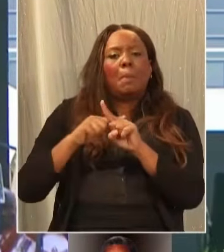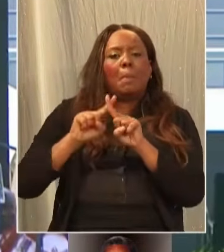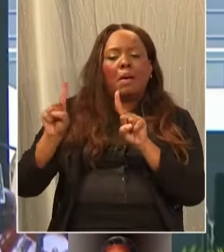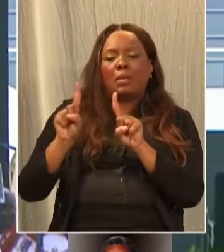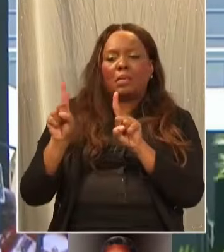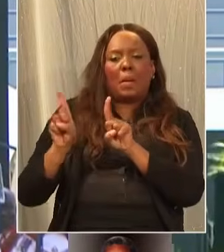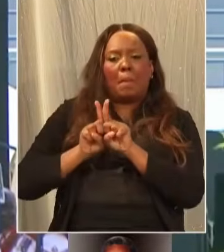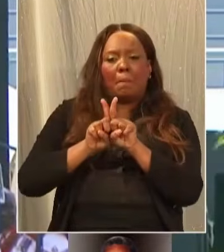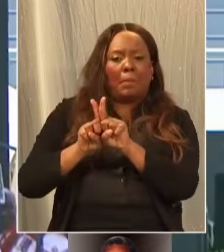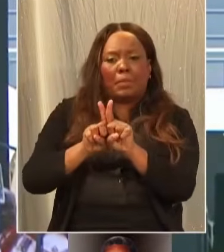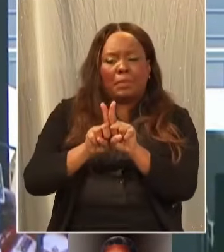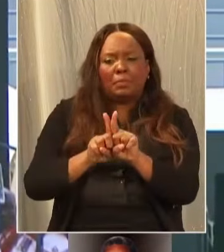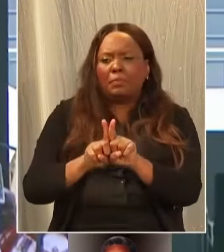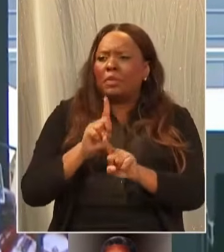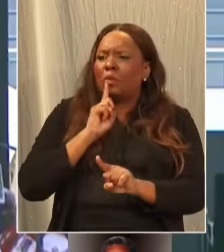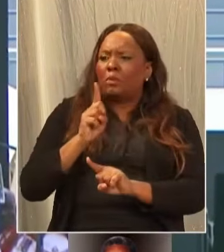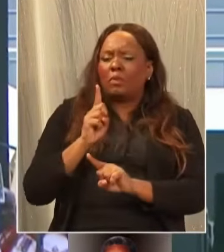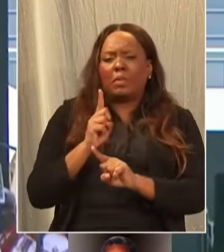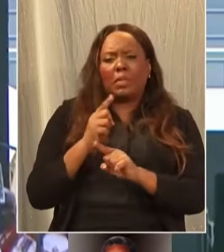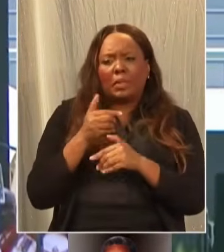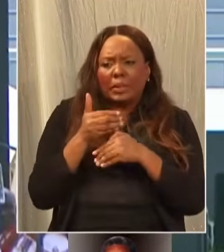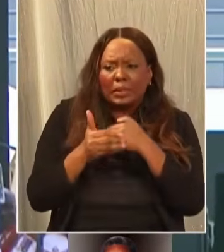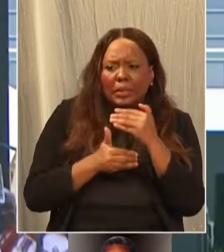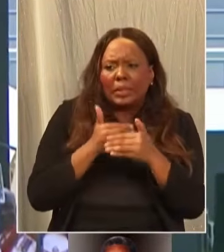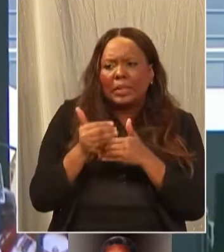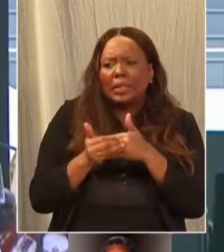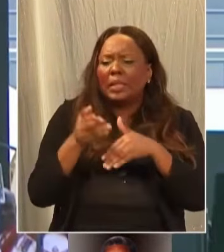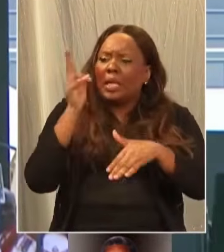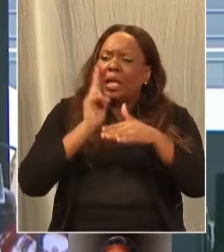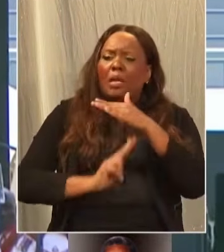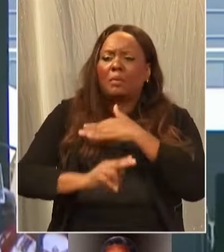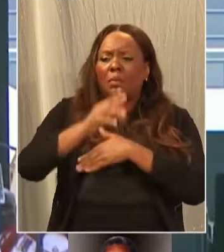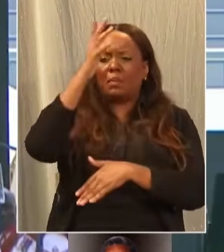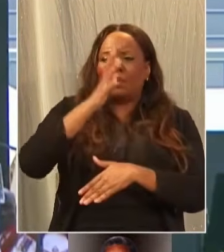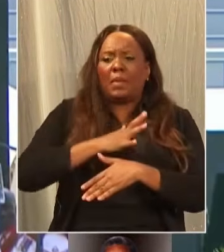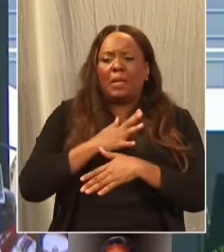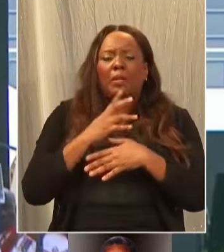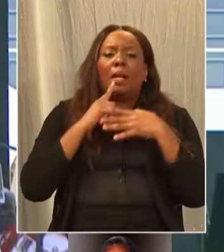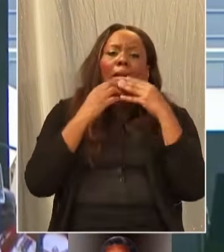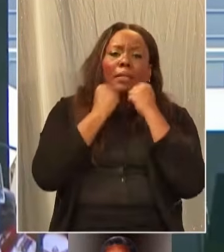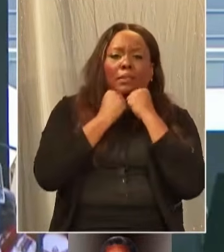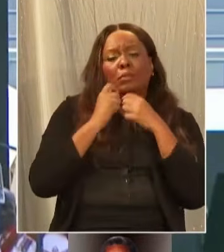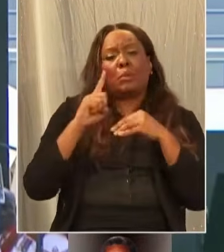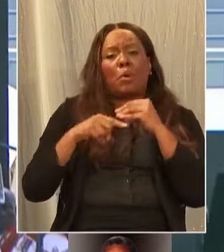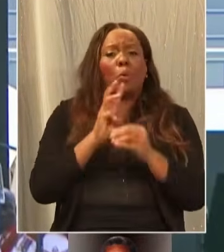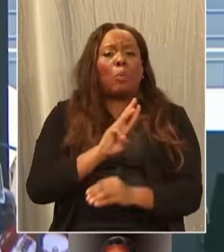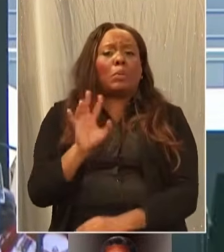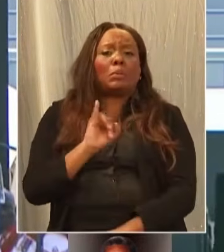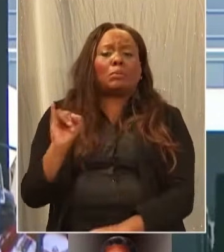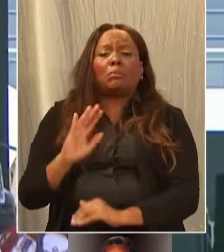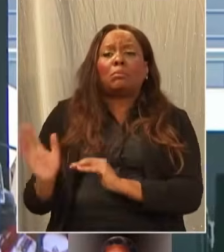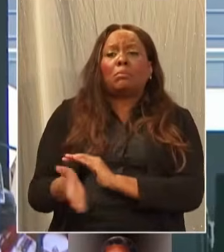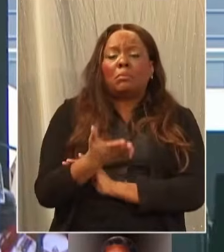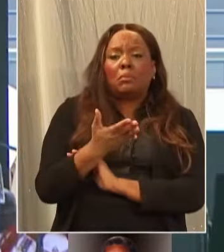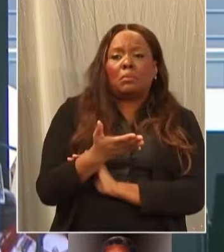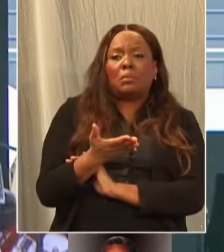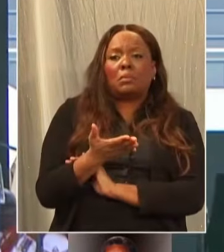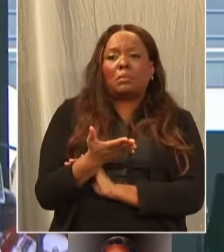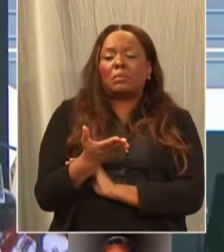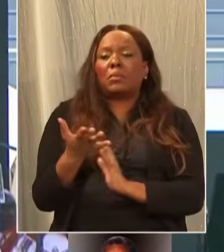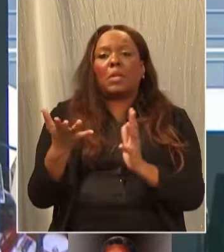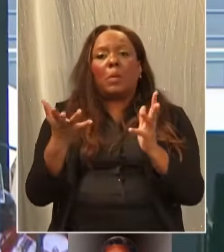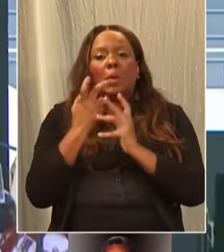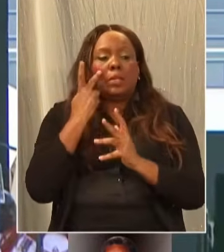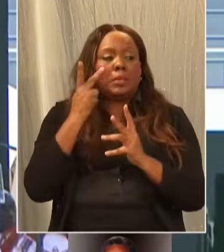a remarkable, modest man who cared deeply about West Indies cricket and wanted nothing more than to see